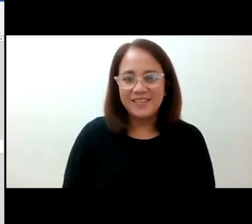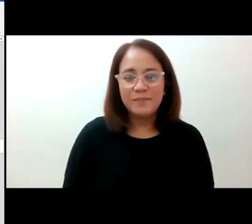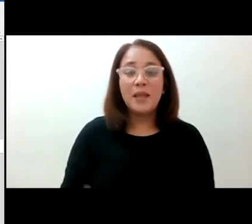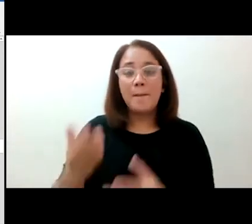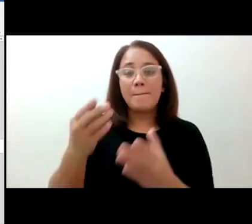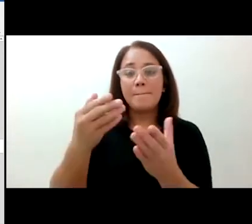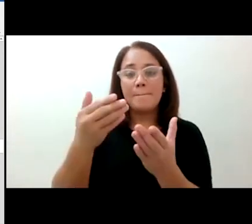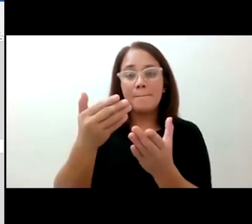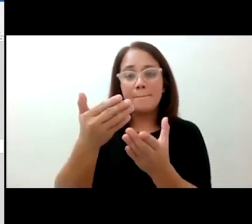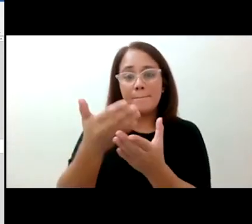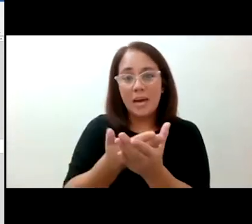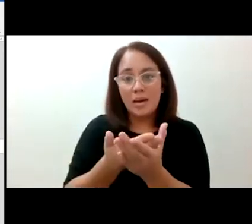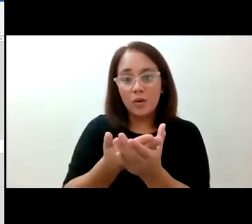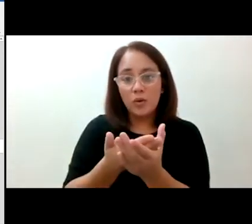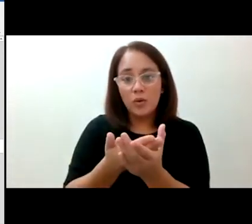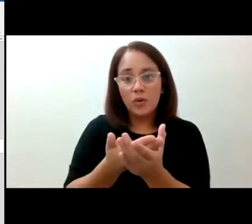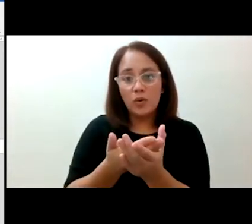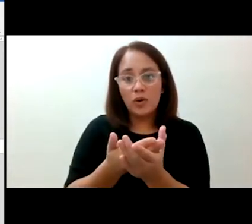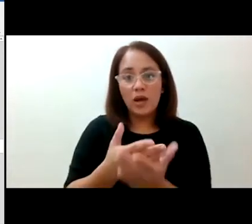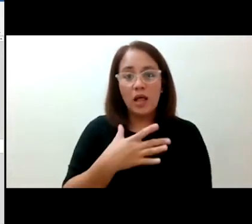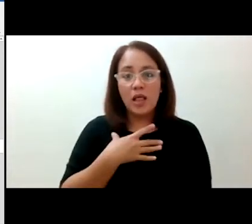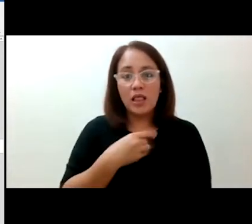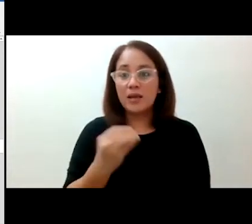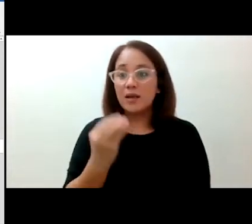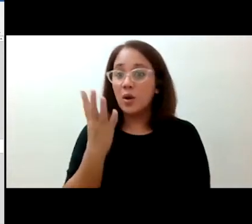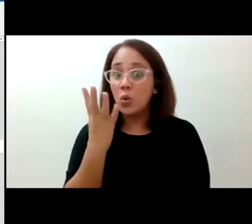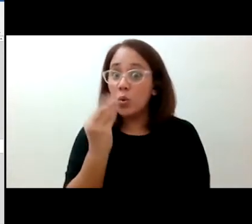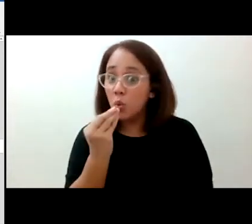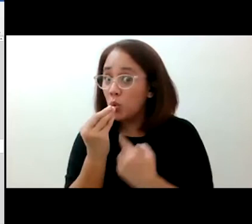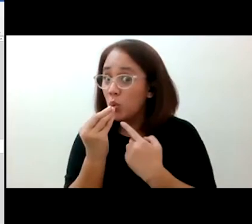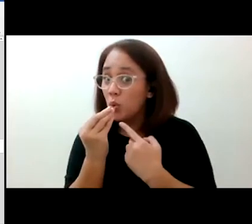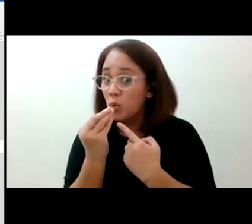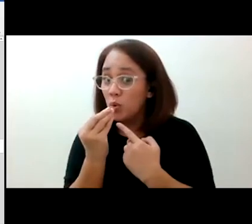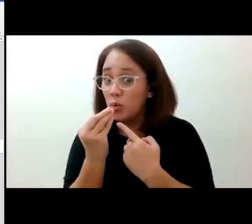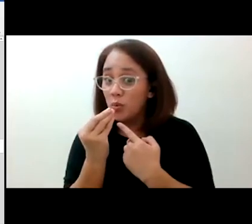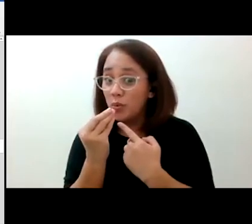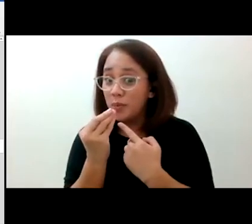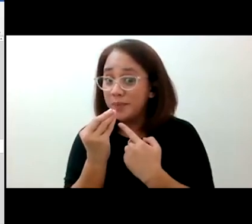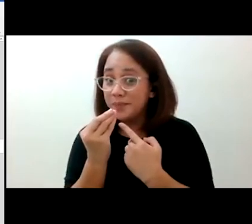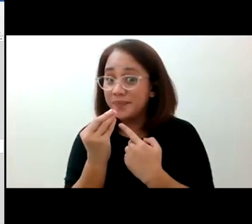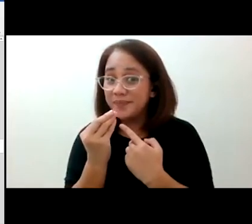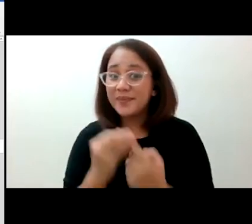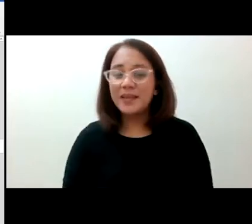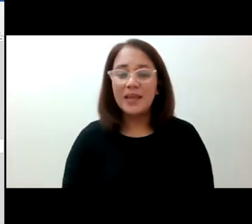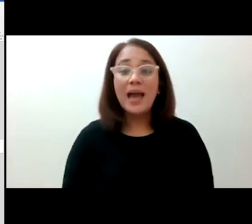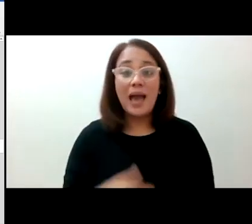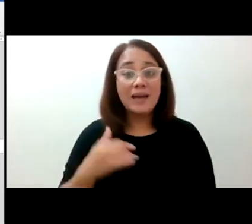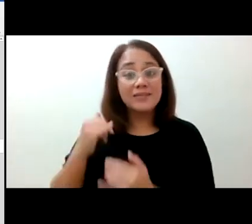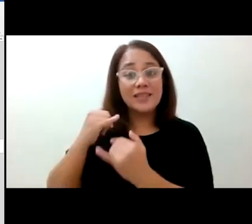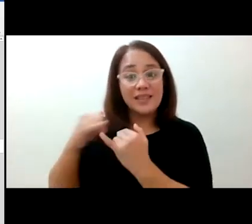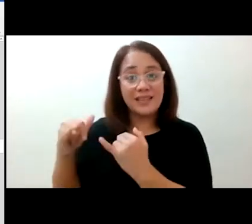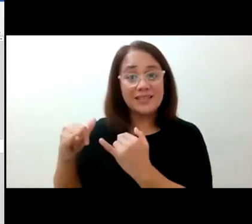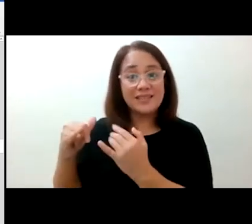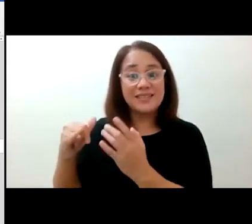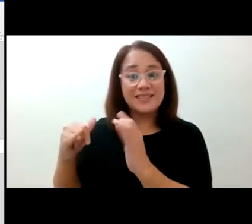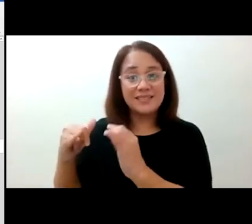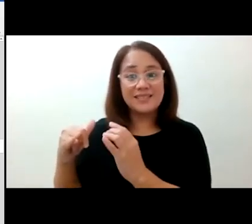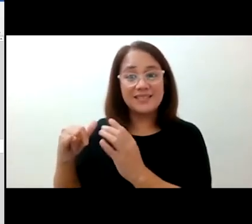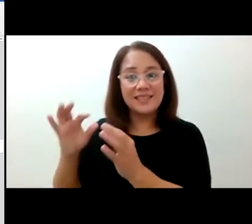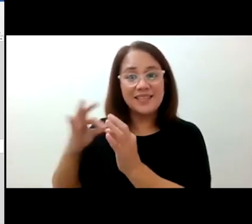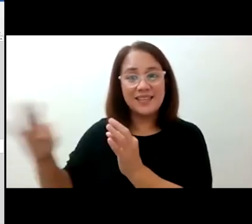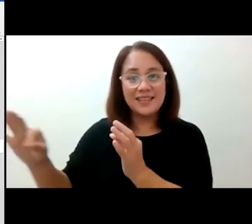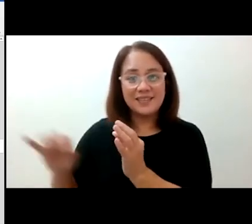Mongo, like, who? Okay, so it occurs at the end of the sentence.